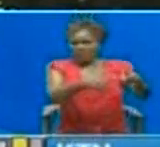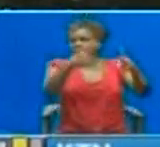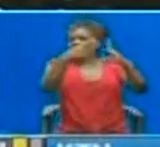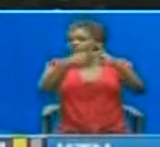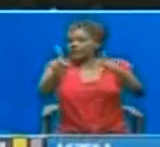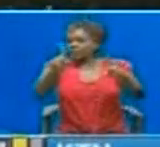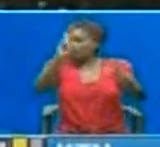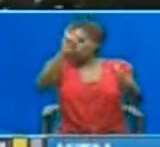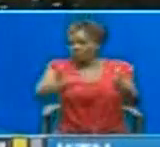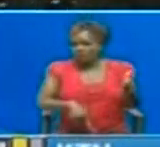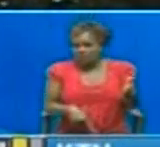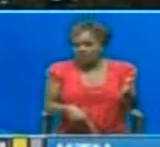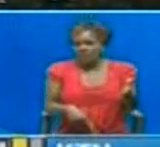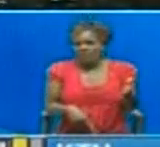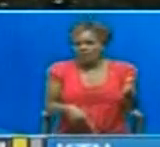start